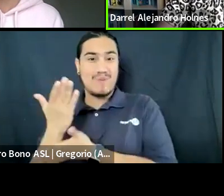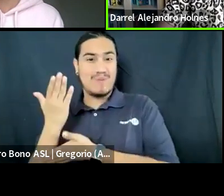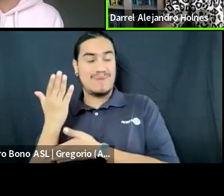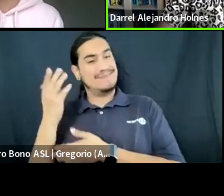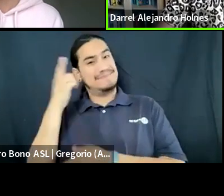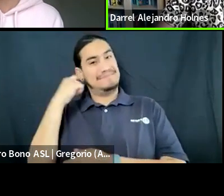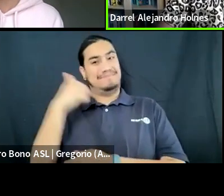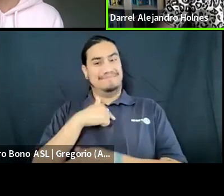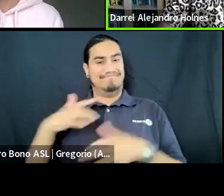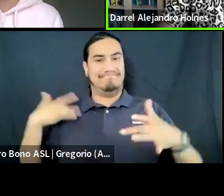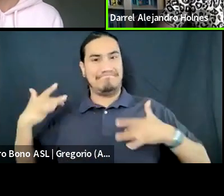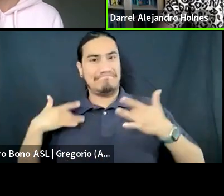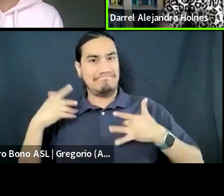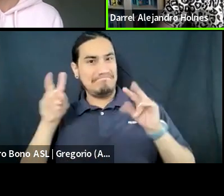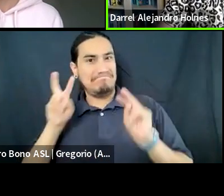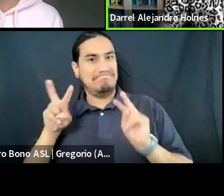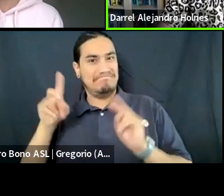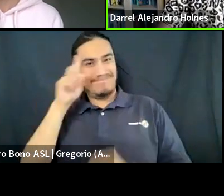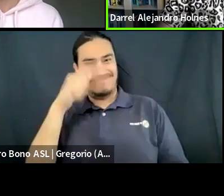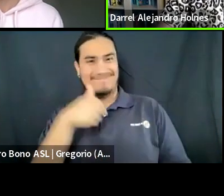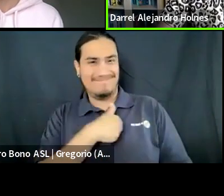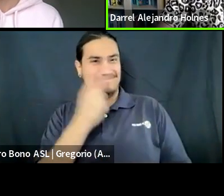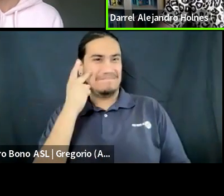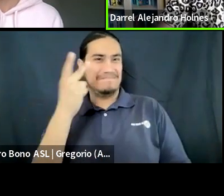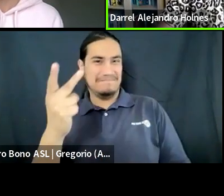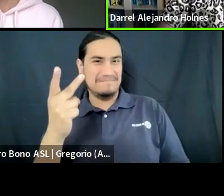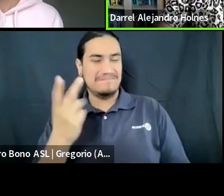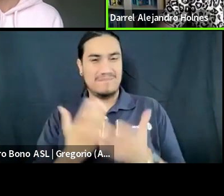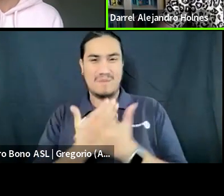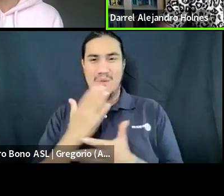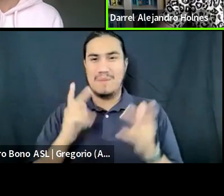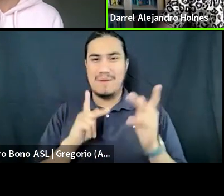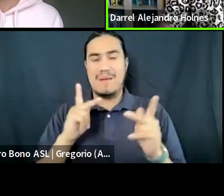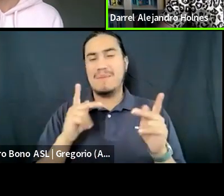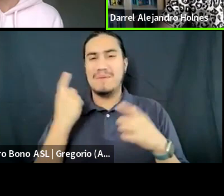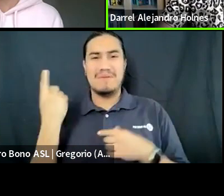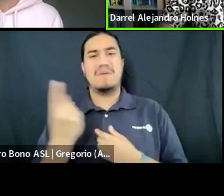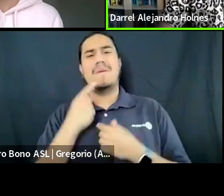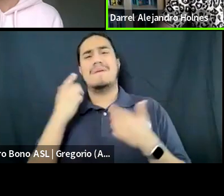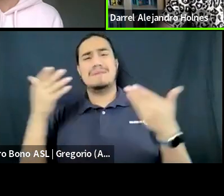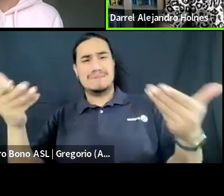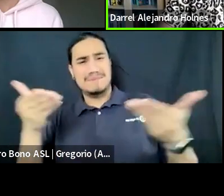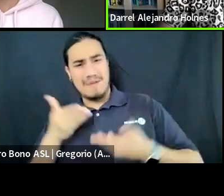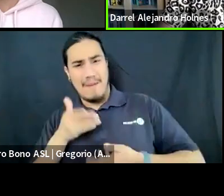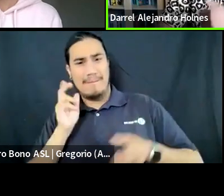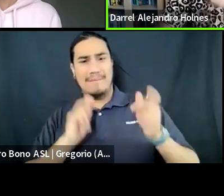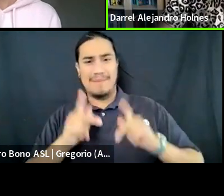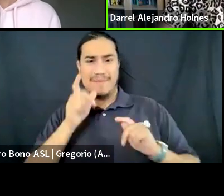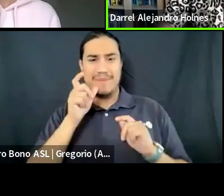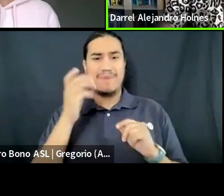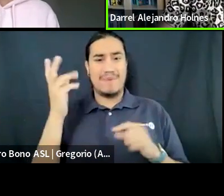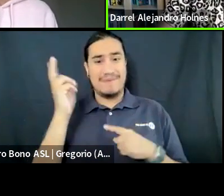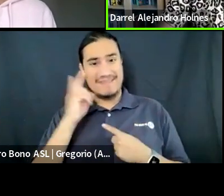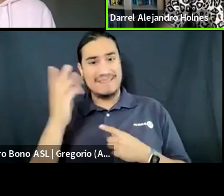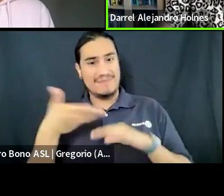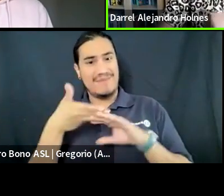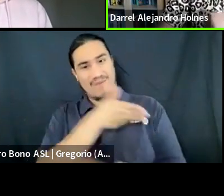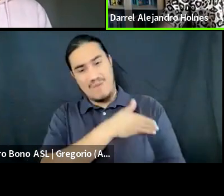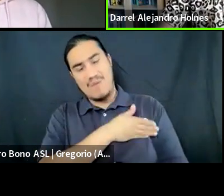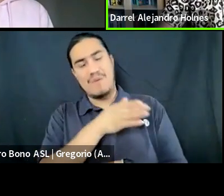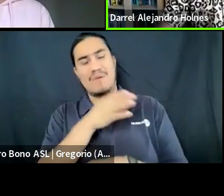always exciting and thrilling. And we always welcome folks who I have seen before, of course, to come